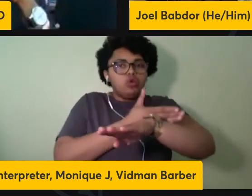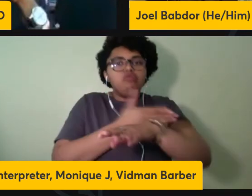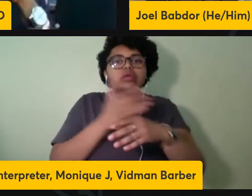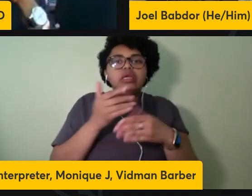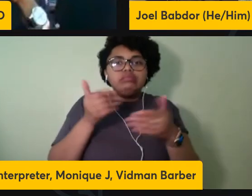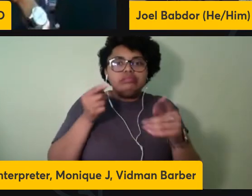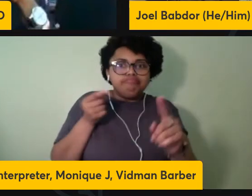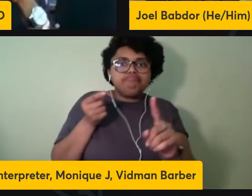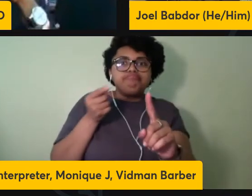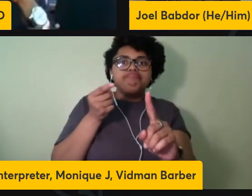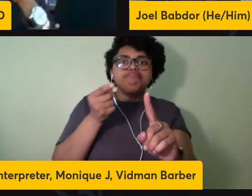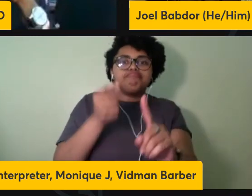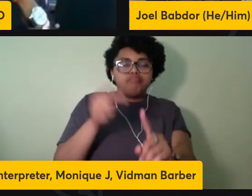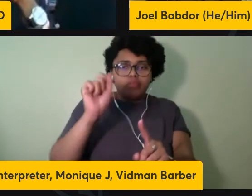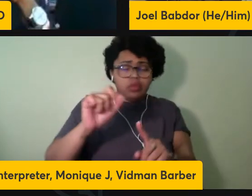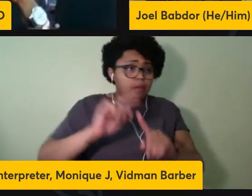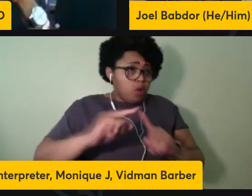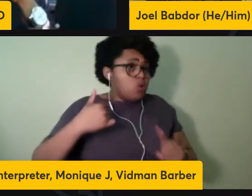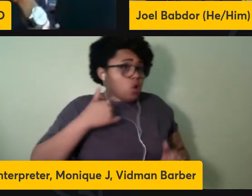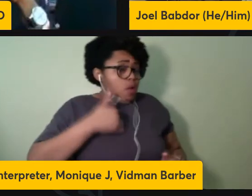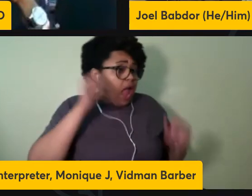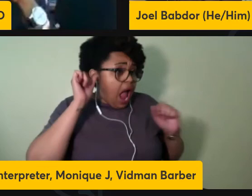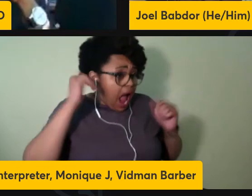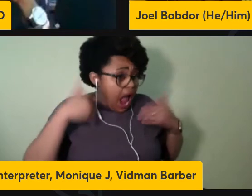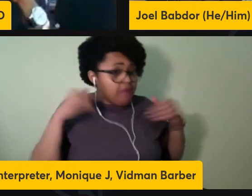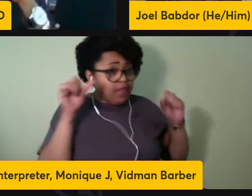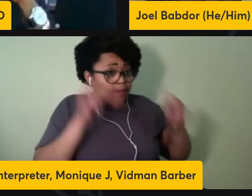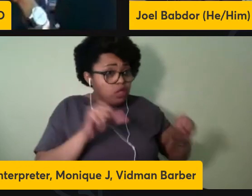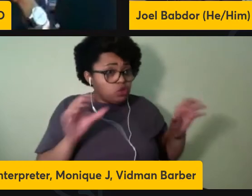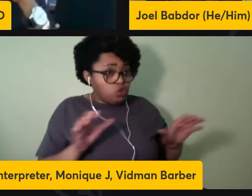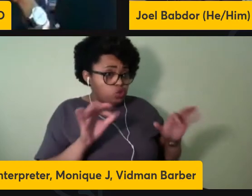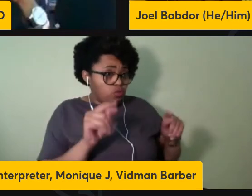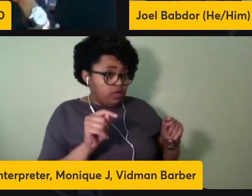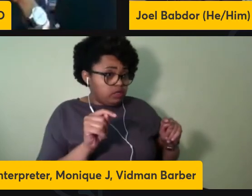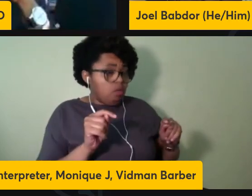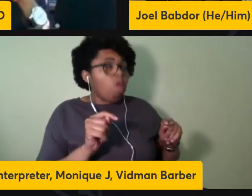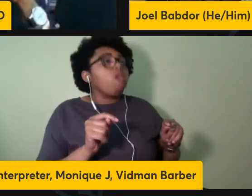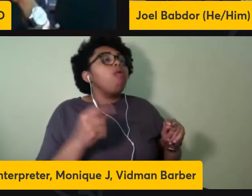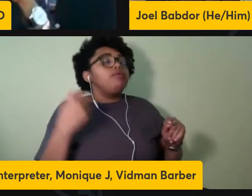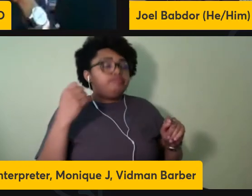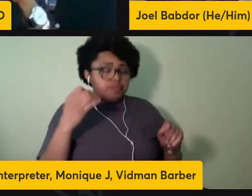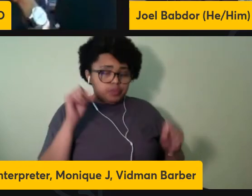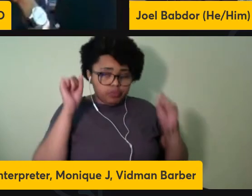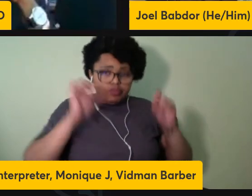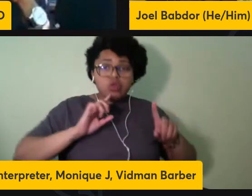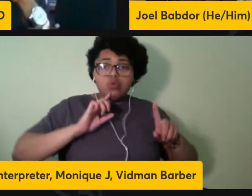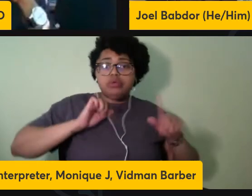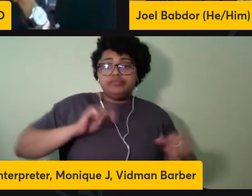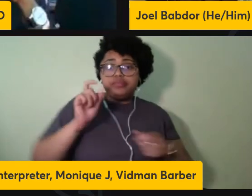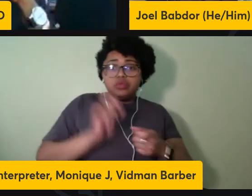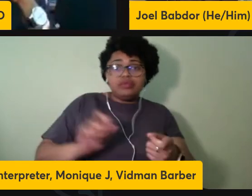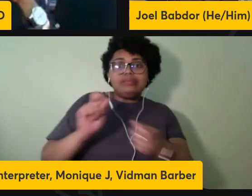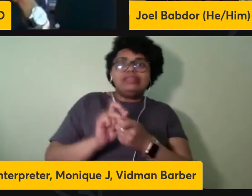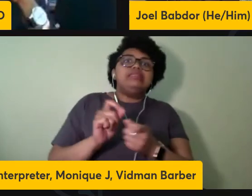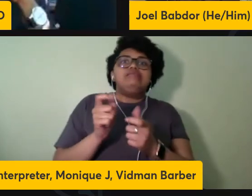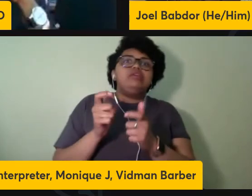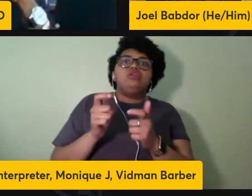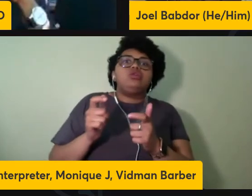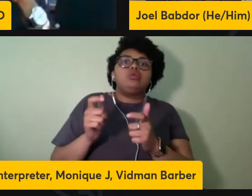is that we have capacity that we are developing so that they can respond to such future pandemic.